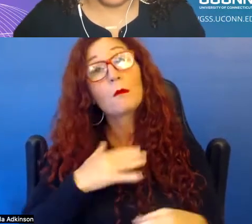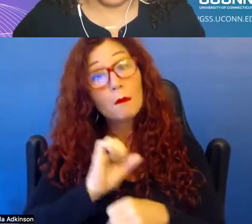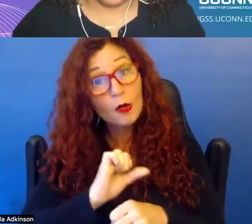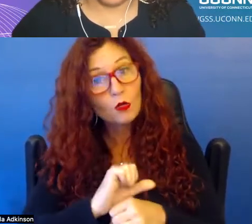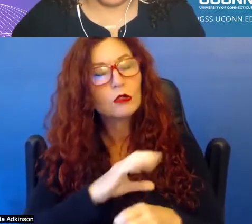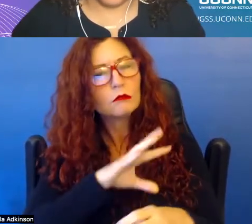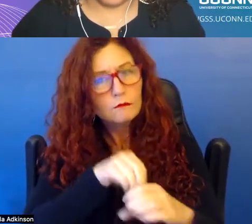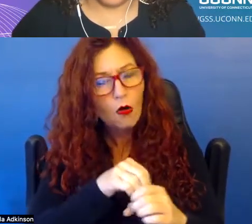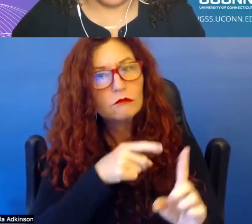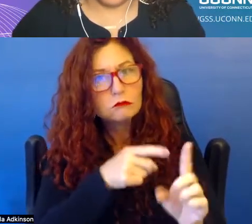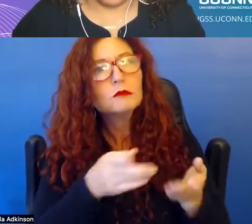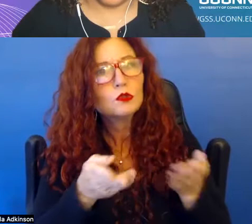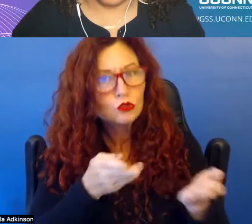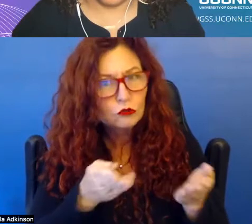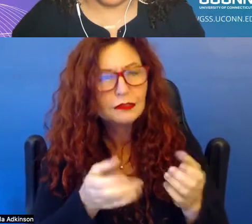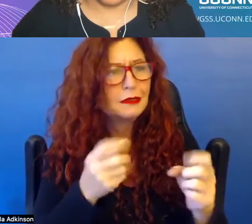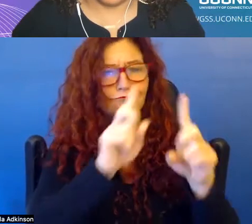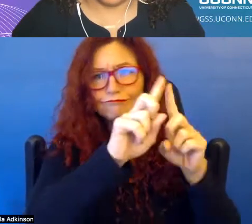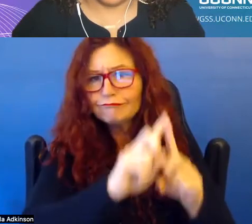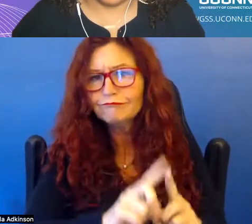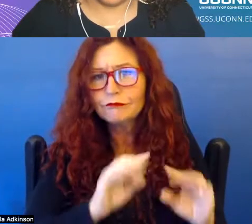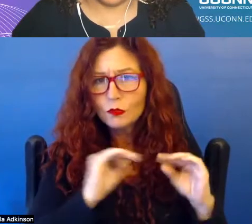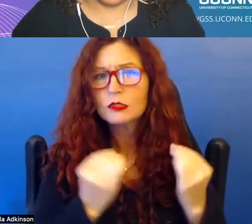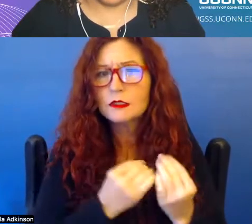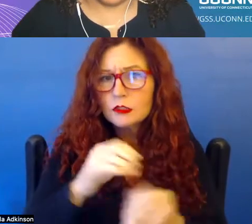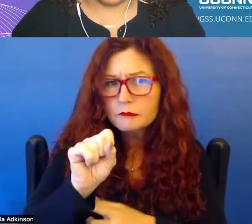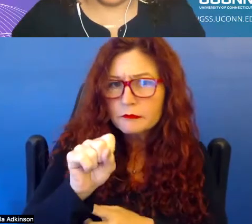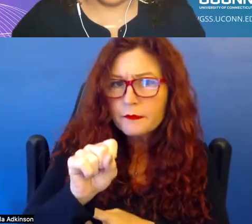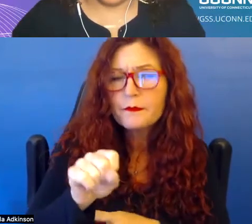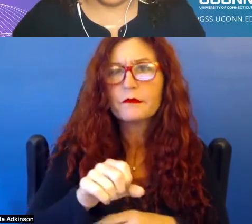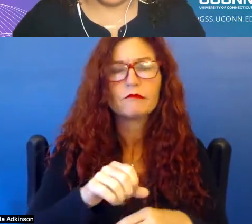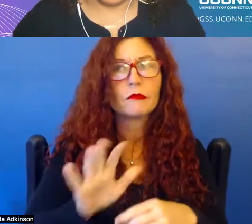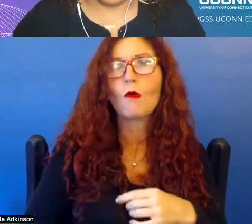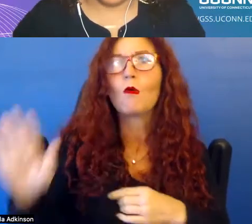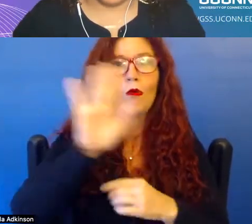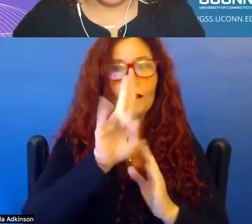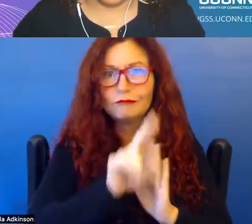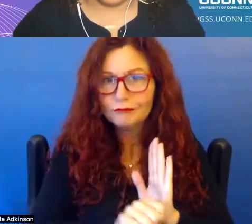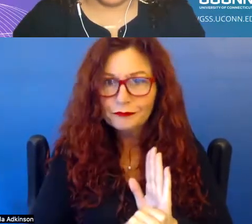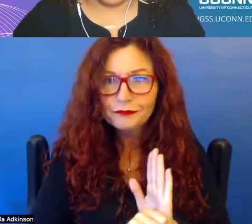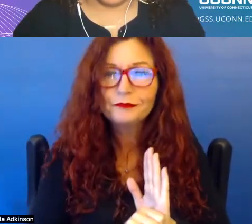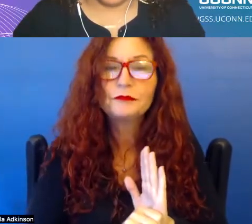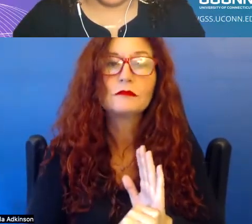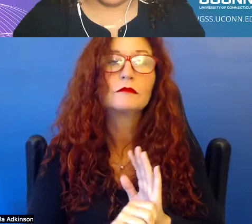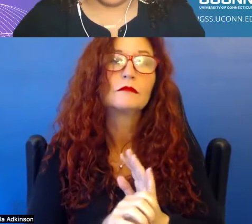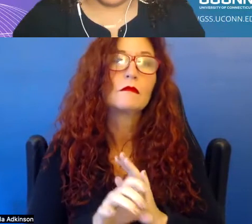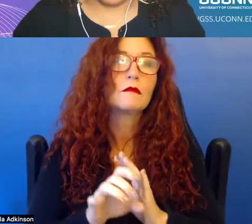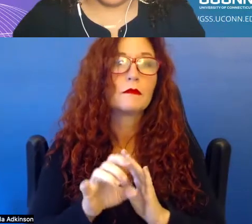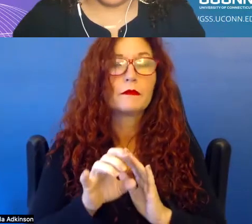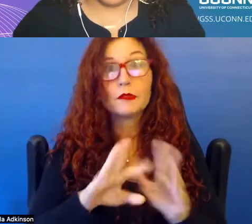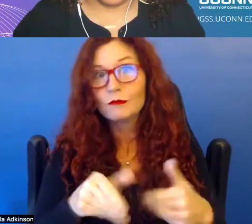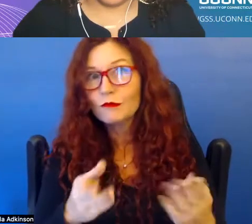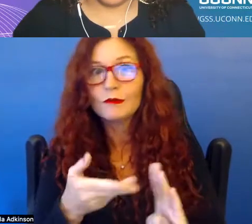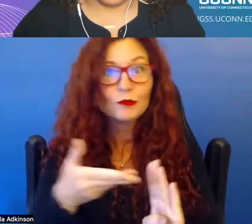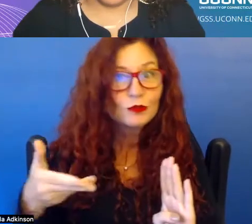Home, many other organizations and collectives across this country. So resources for, you know,